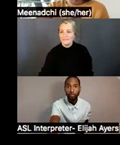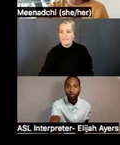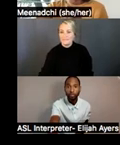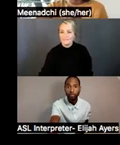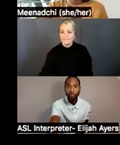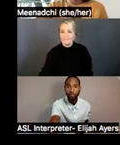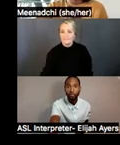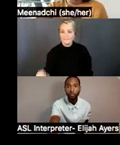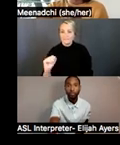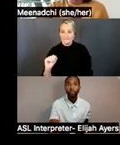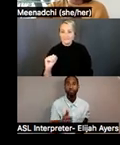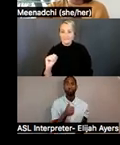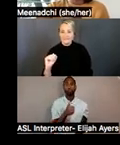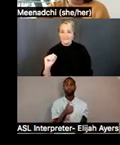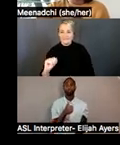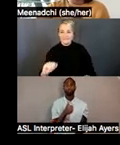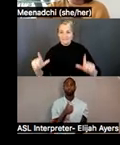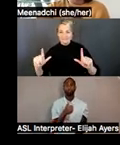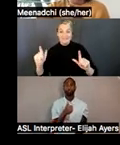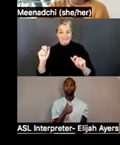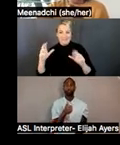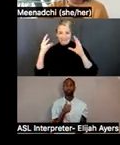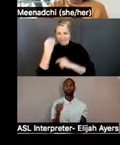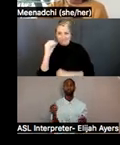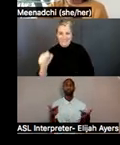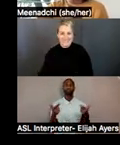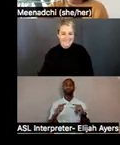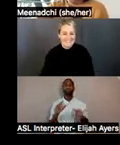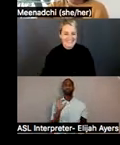To learn more how to navigate and experience conflict.